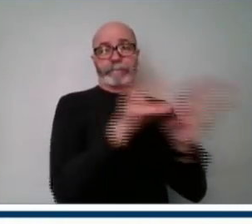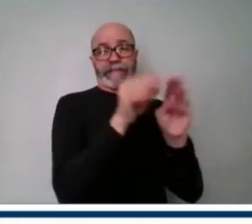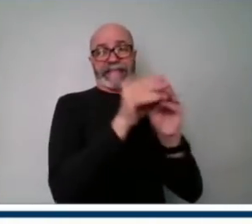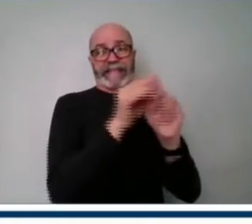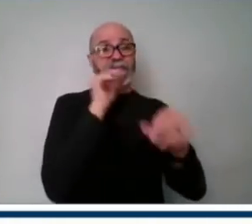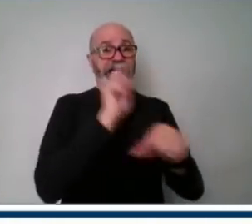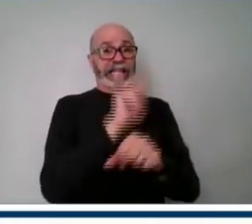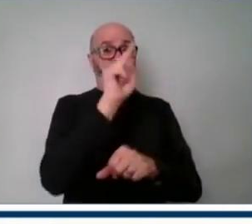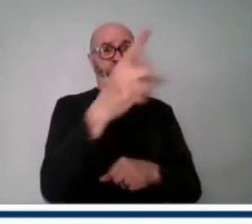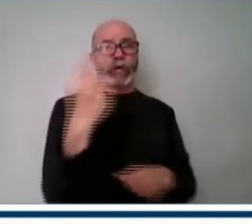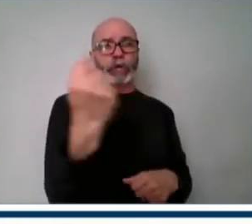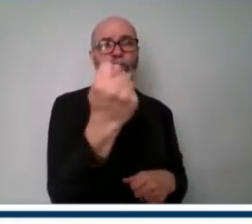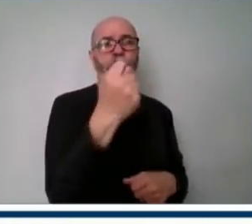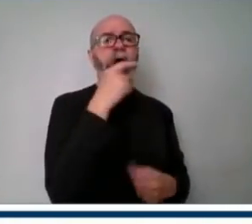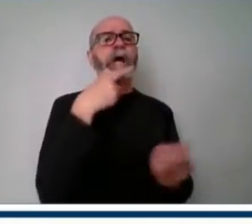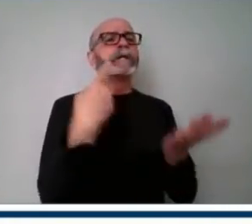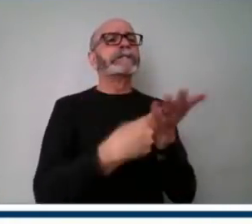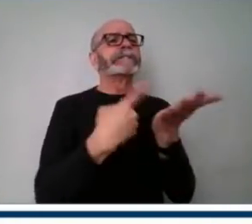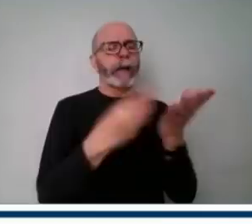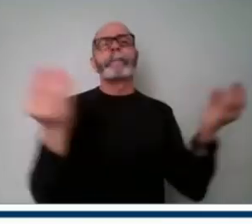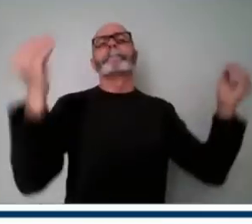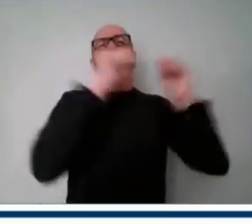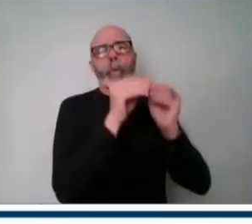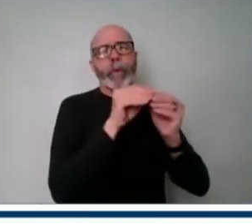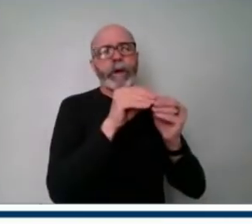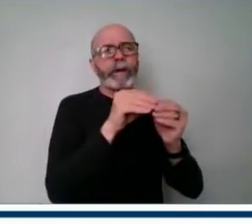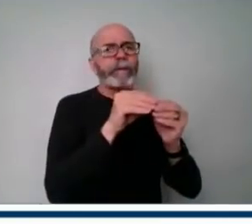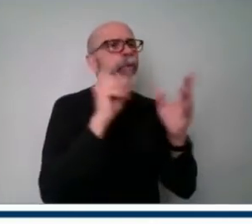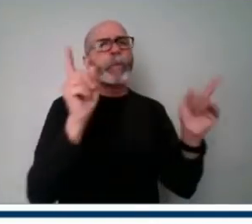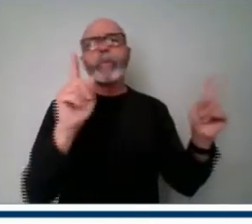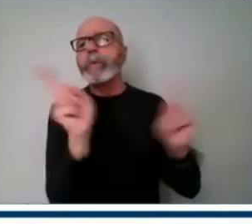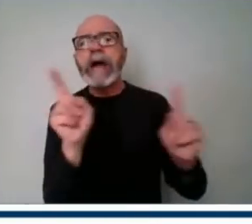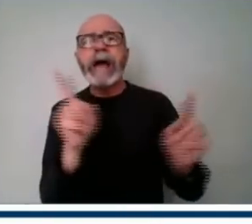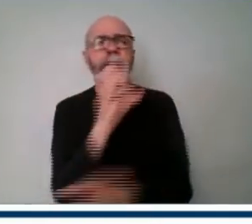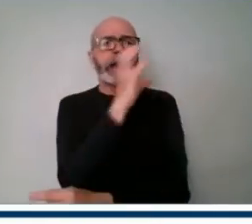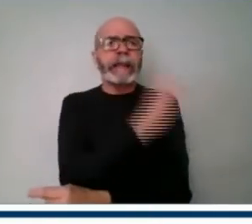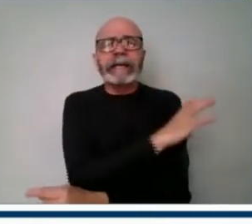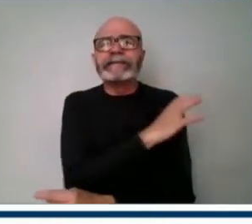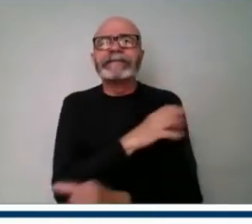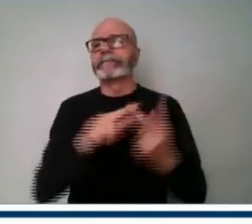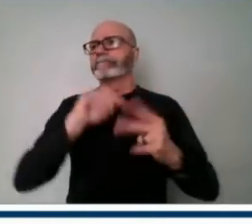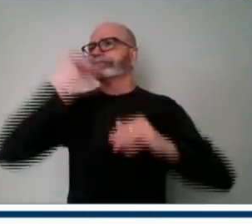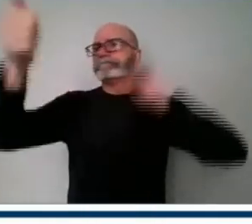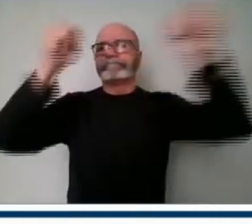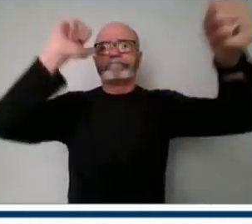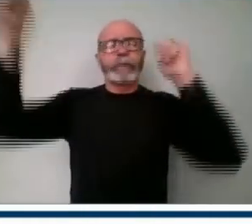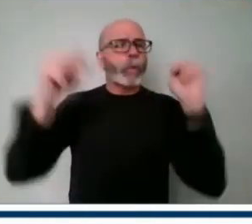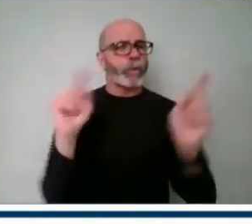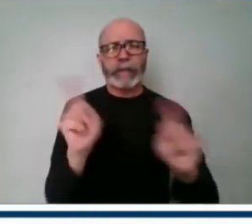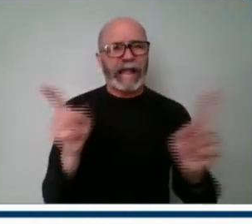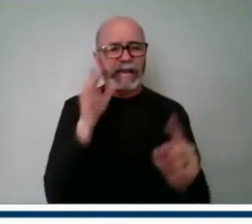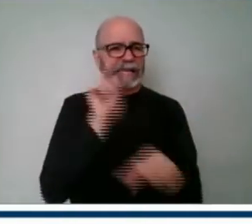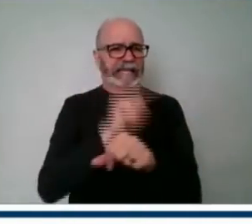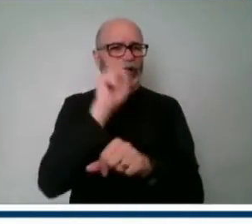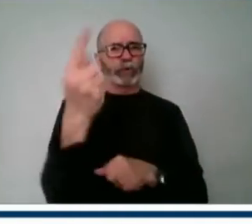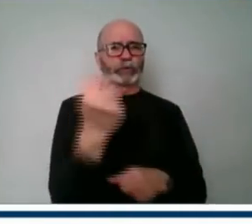and the location of clinics around the province. We have time for one quick question from Victoria at the